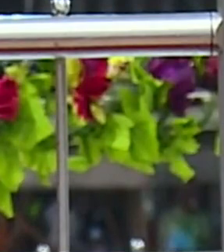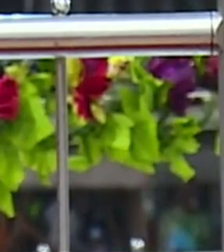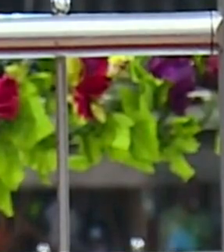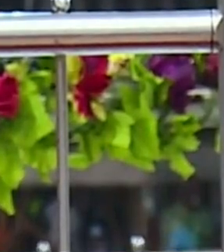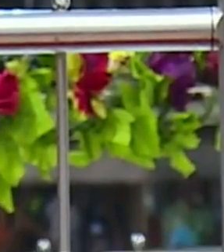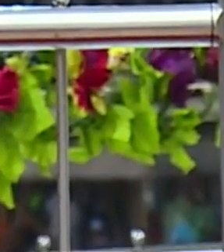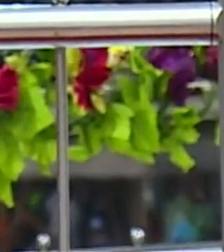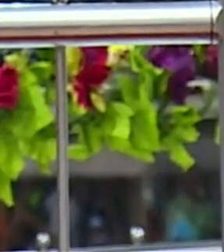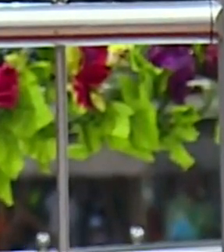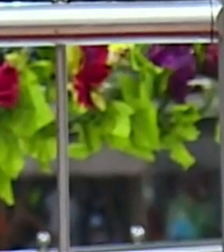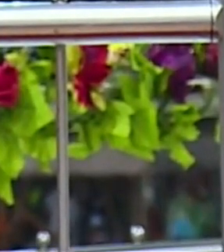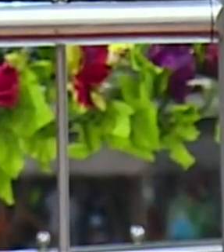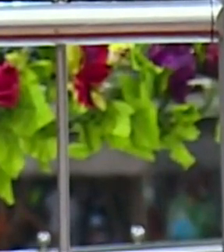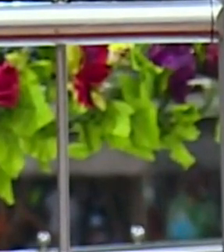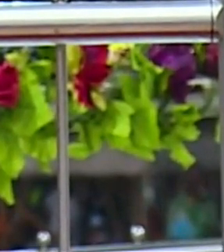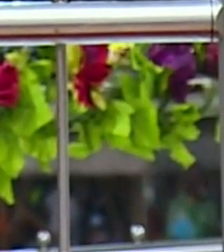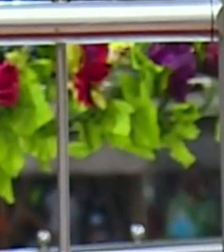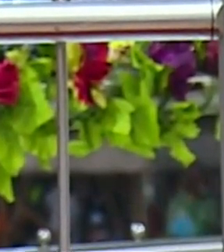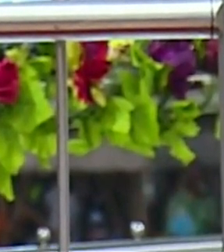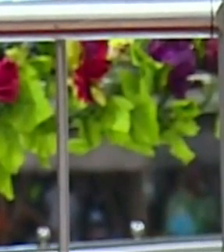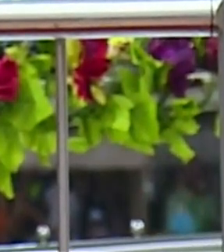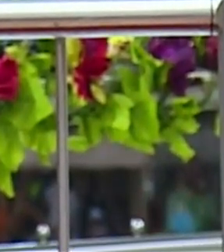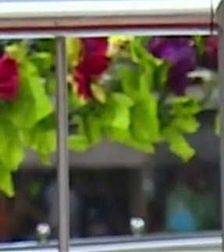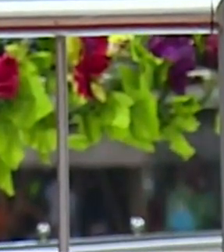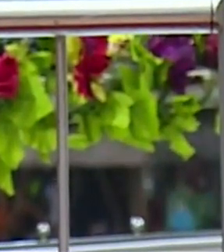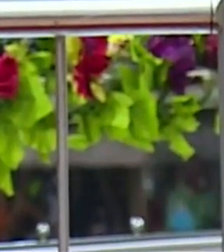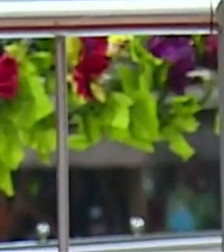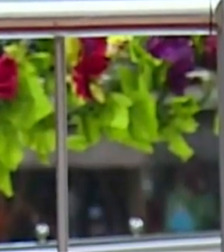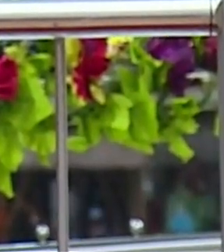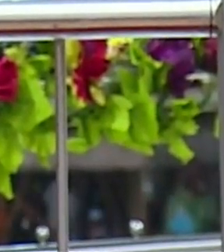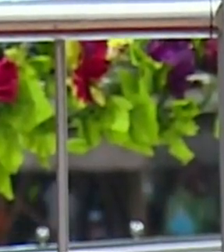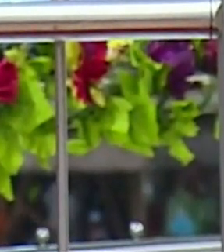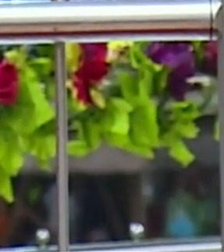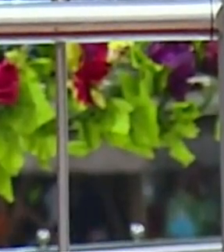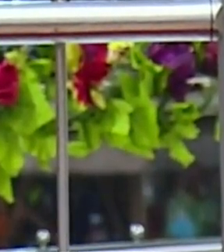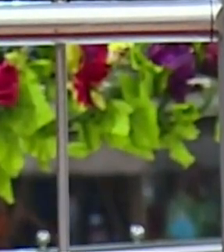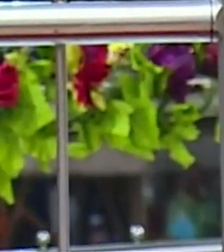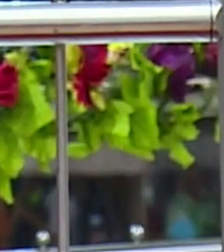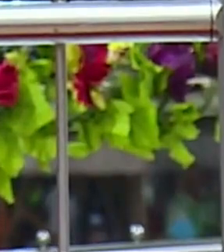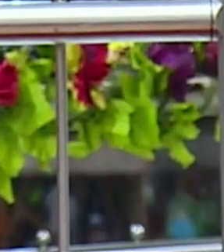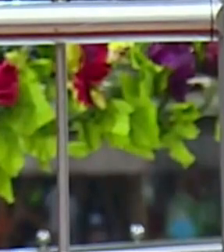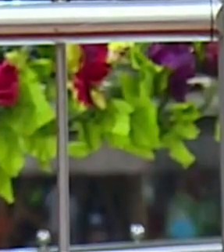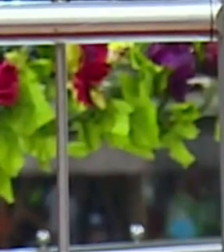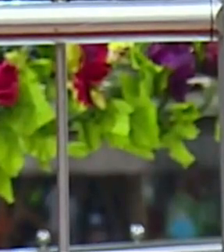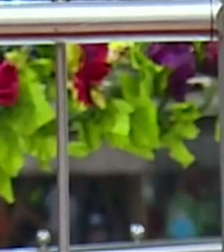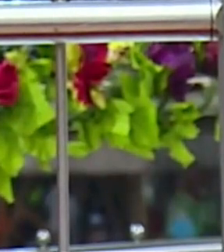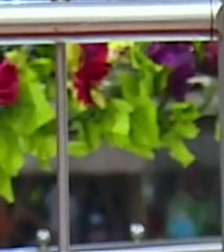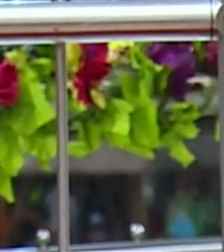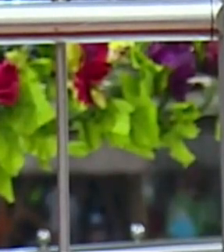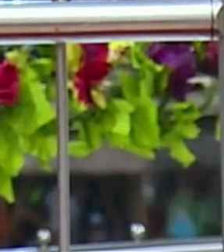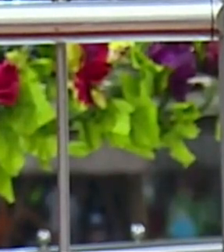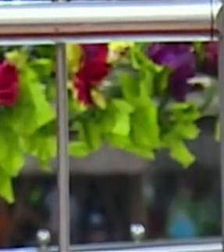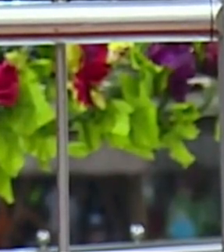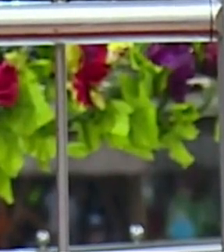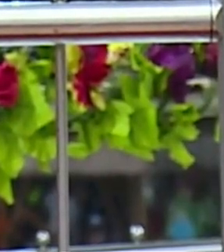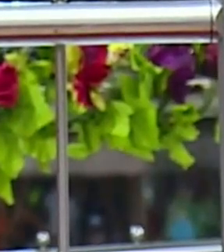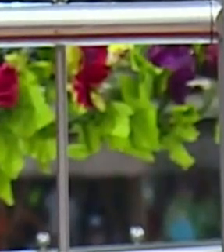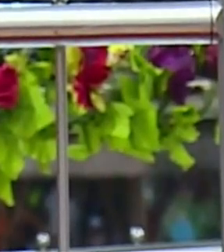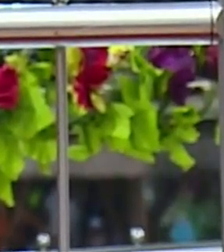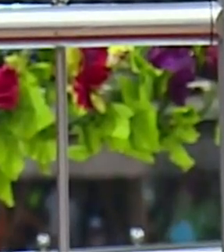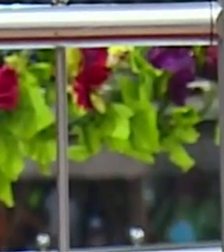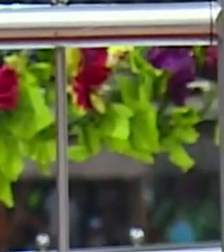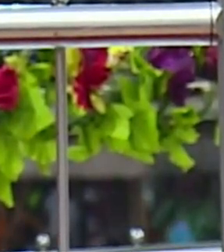by your grace, by your mercies that endures forever, erase every reproach from